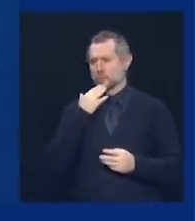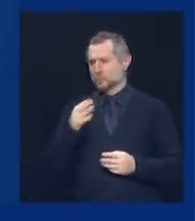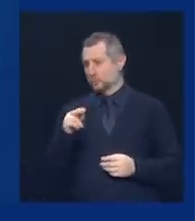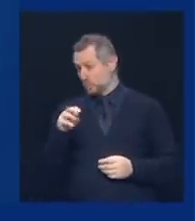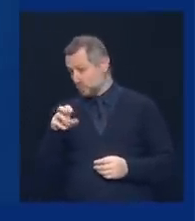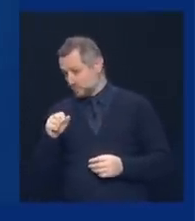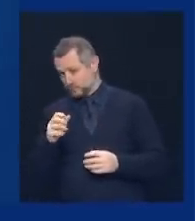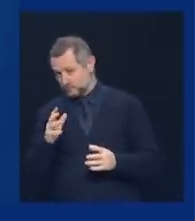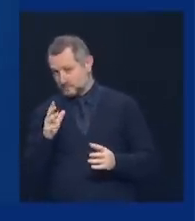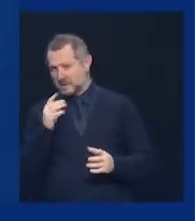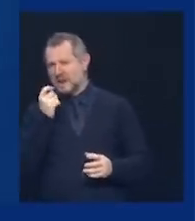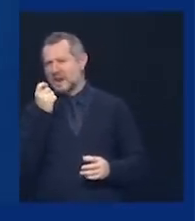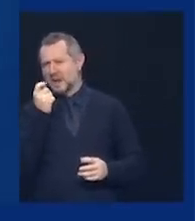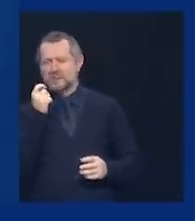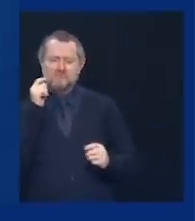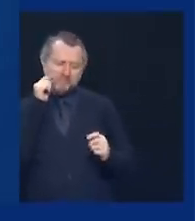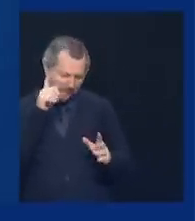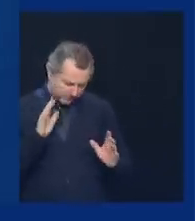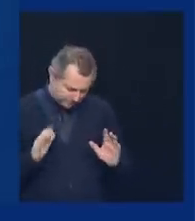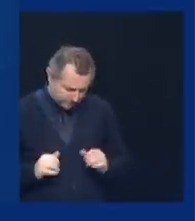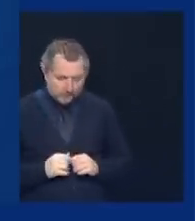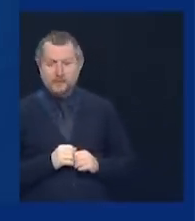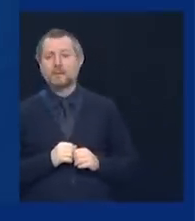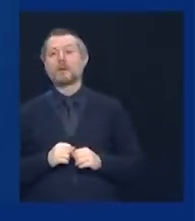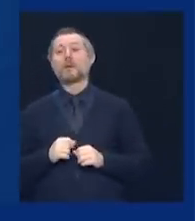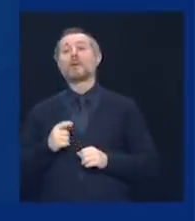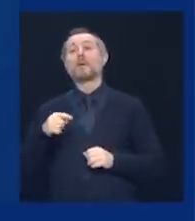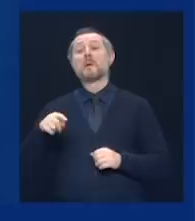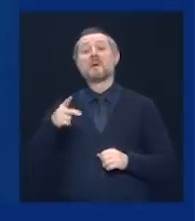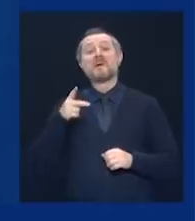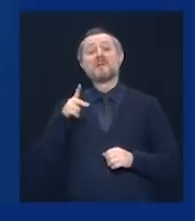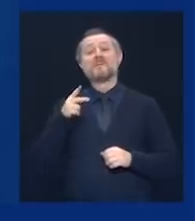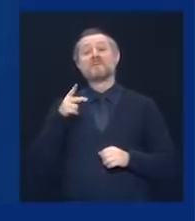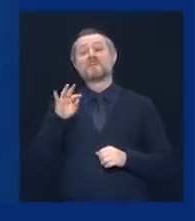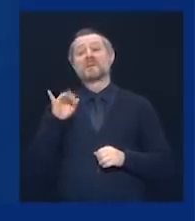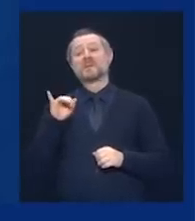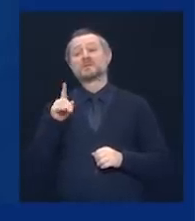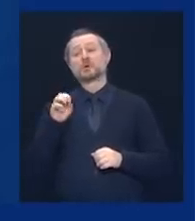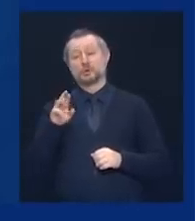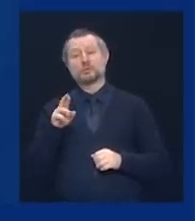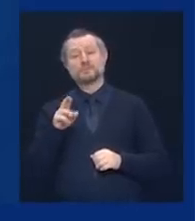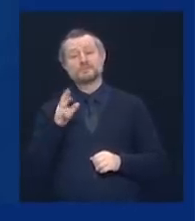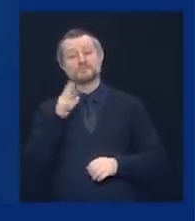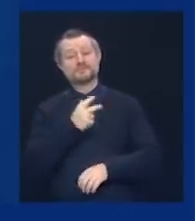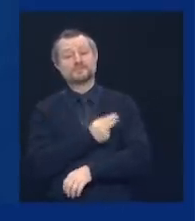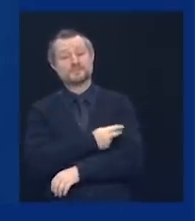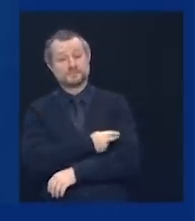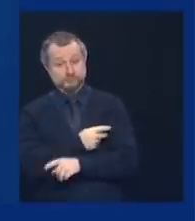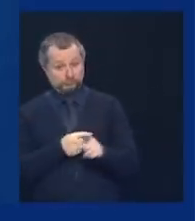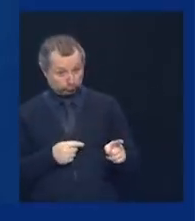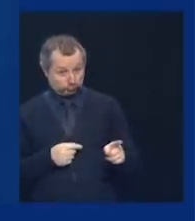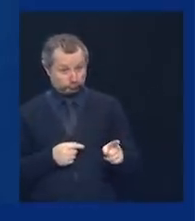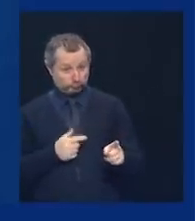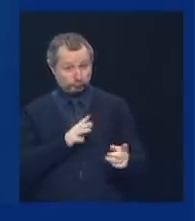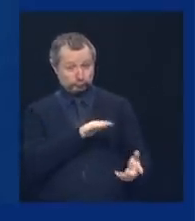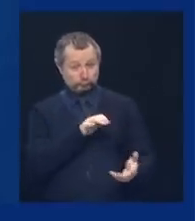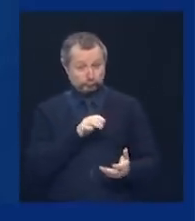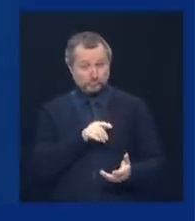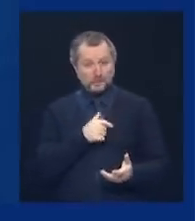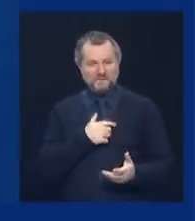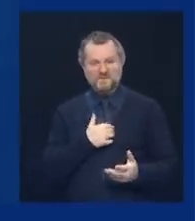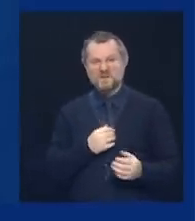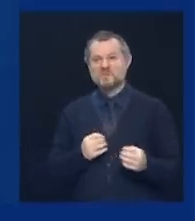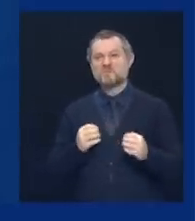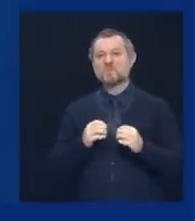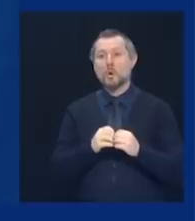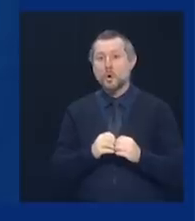surprising news. The Pfizer vaccine, we found out, had more dosages than